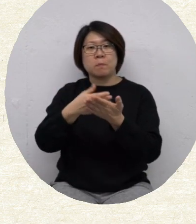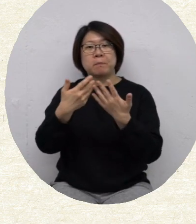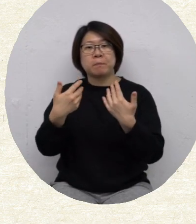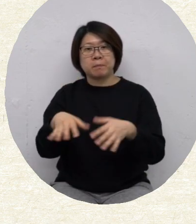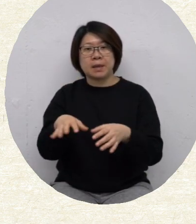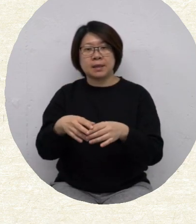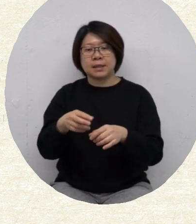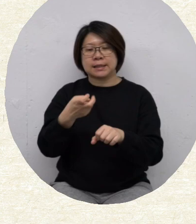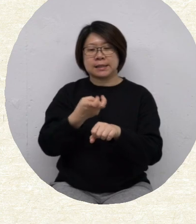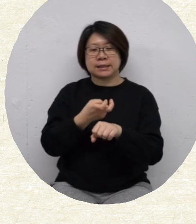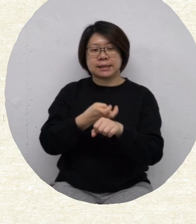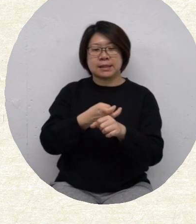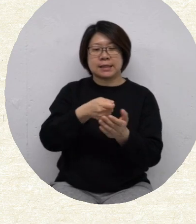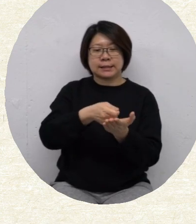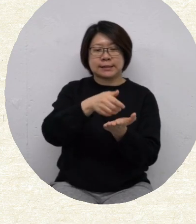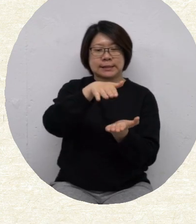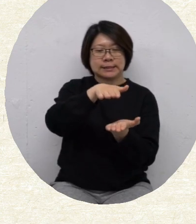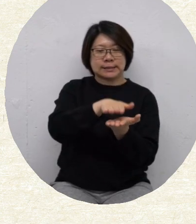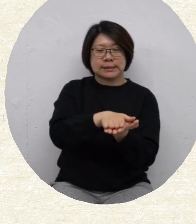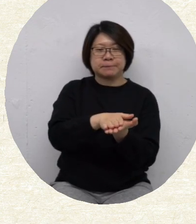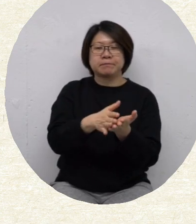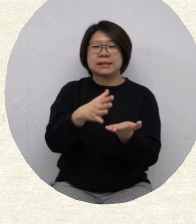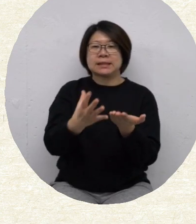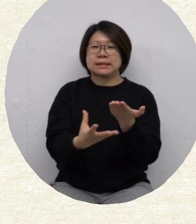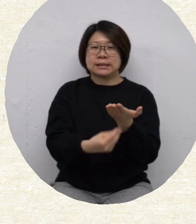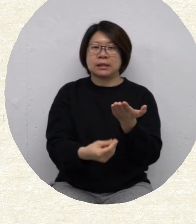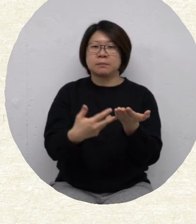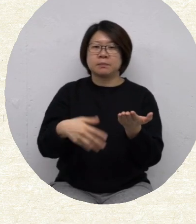and clear glass surface.